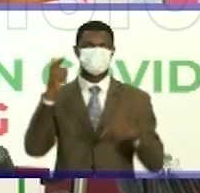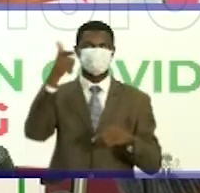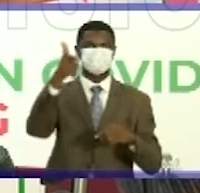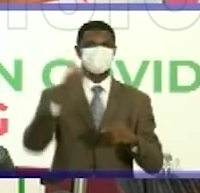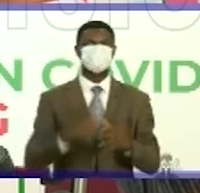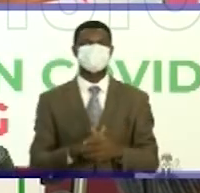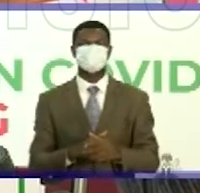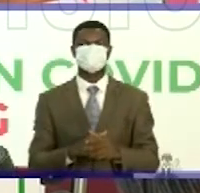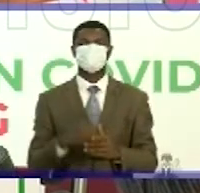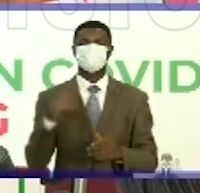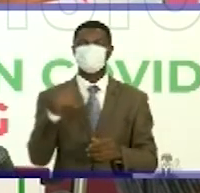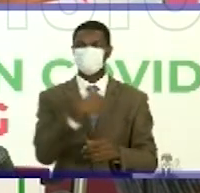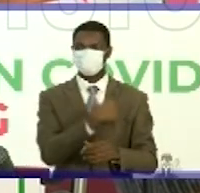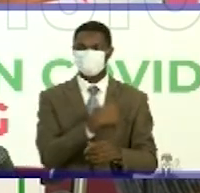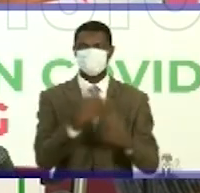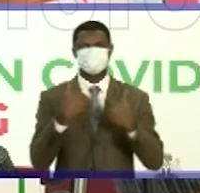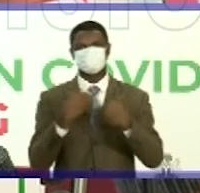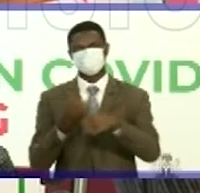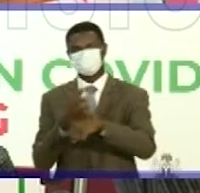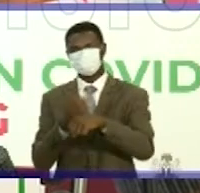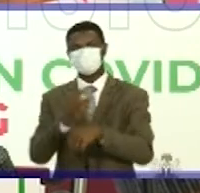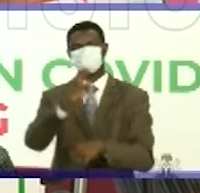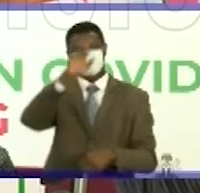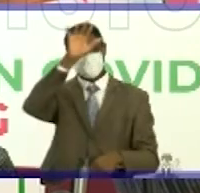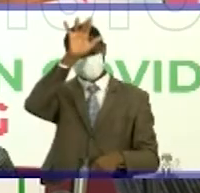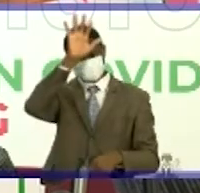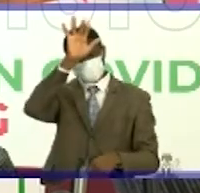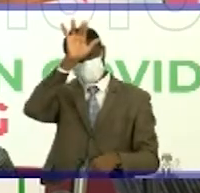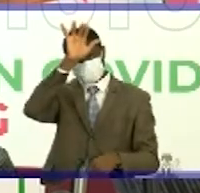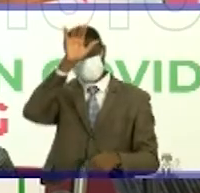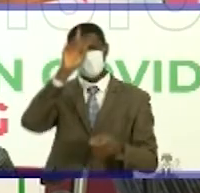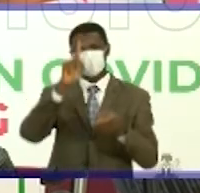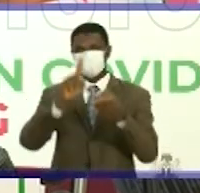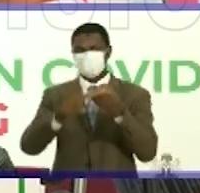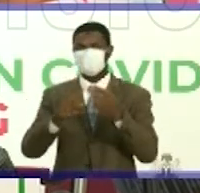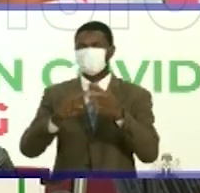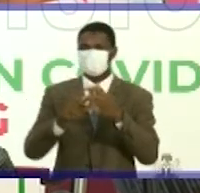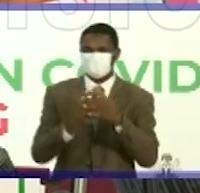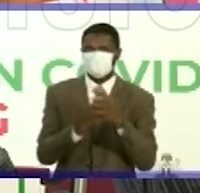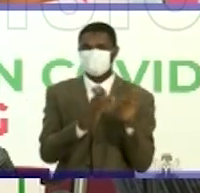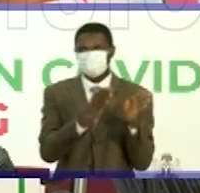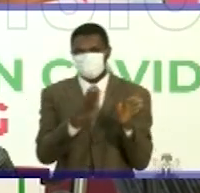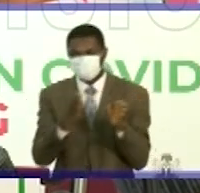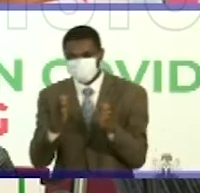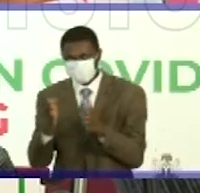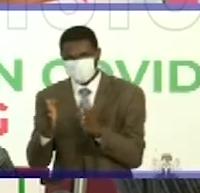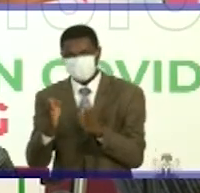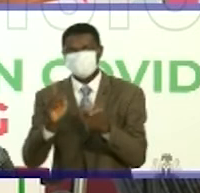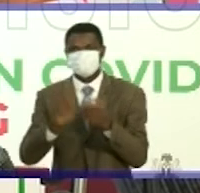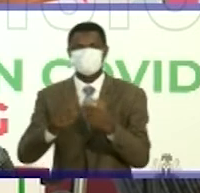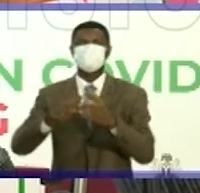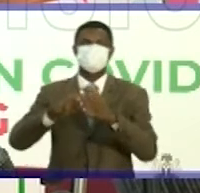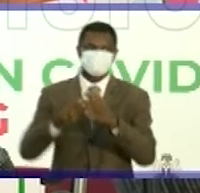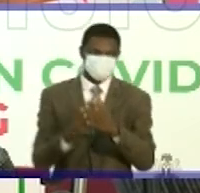We have advised the National Youth Service Corps to start planning ahead of resumption